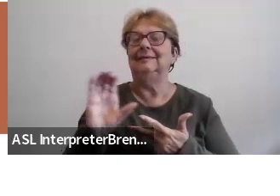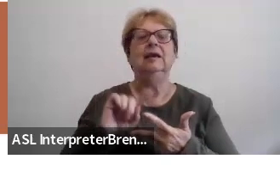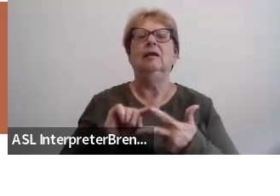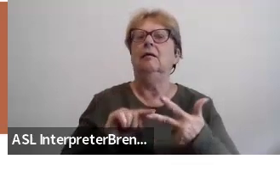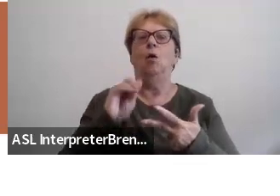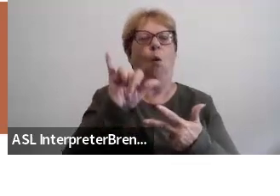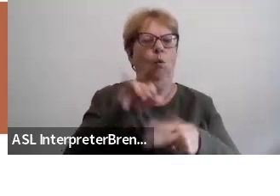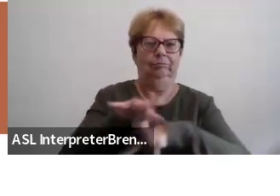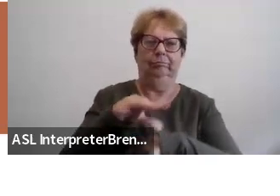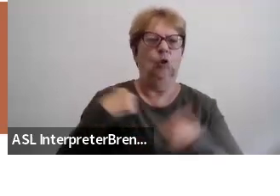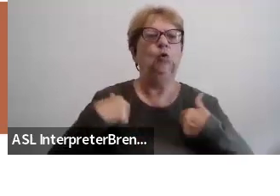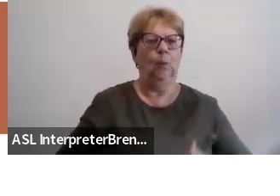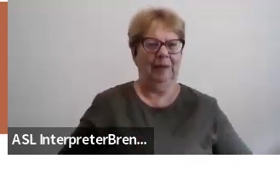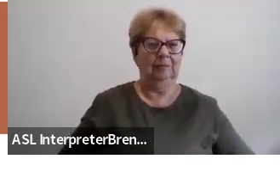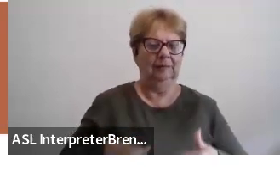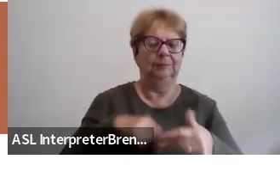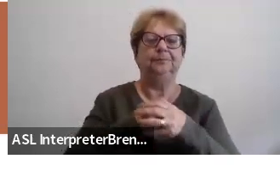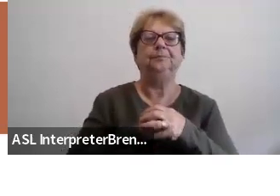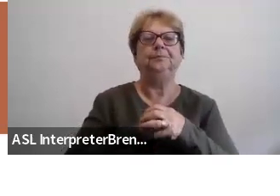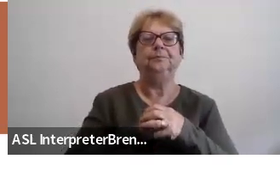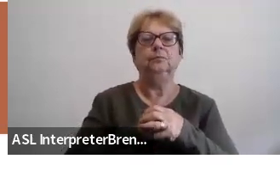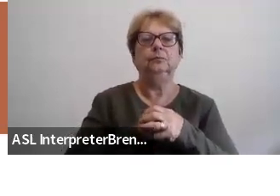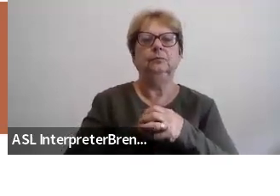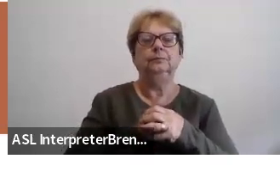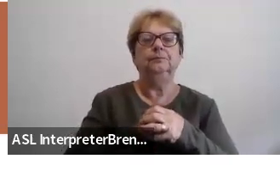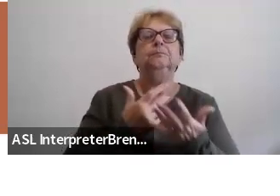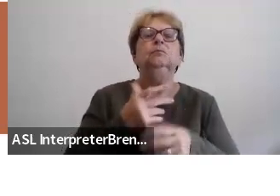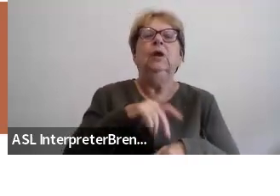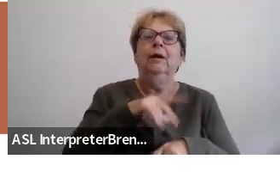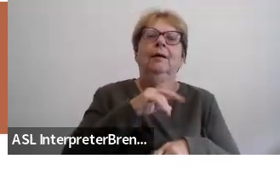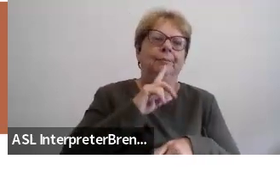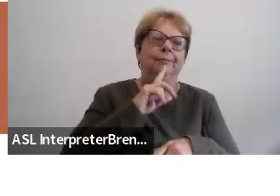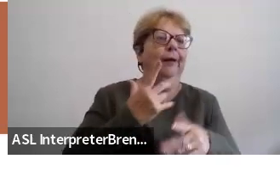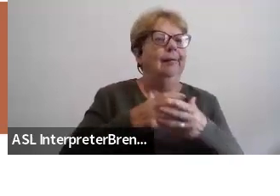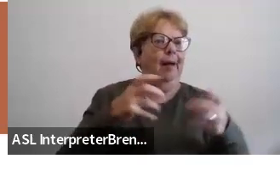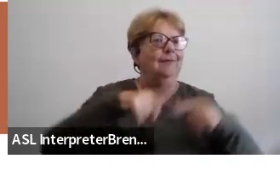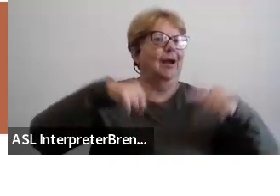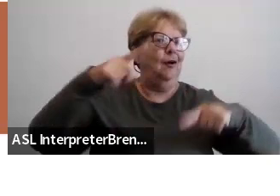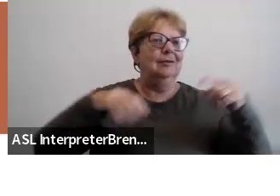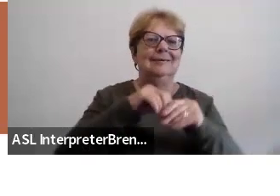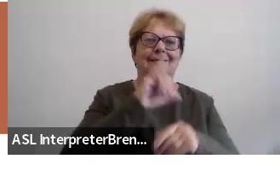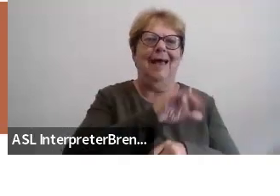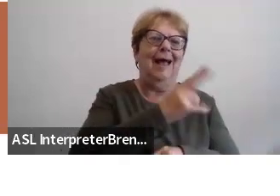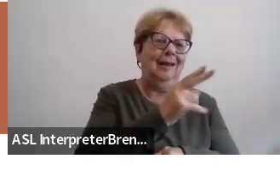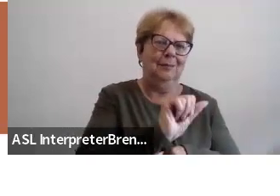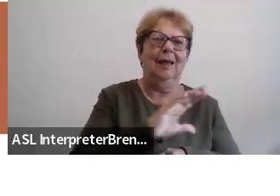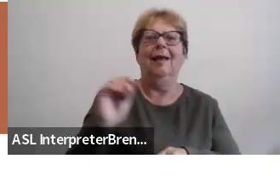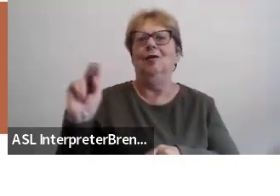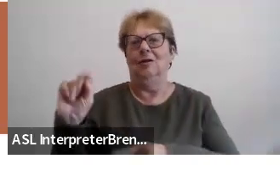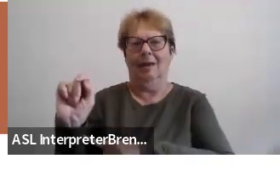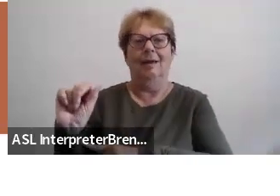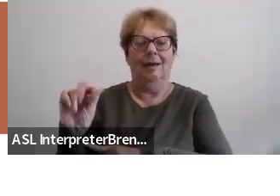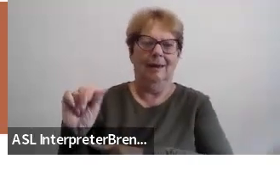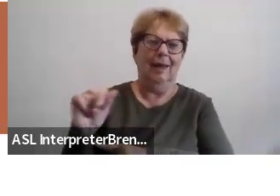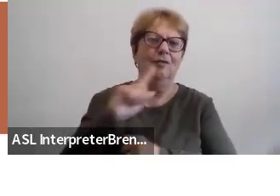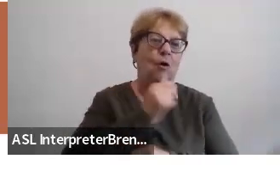humans. So there's a lot of variation in these hemagglutinins and neuraminases. There are